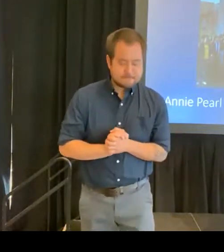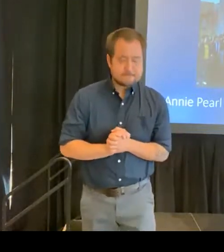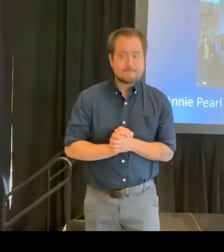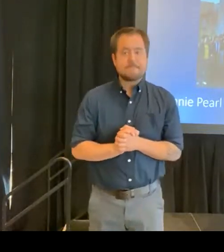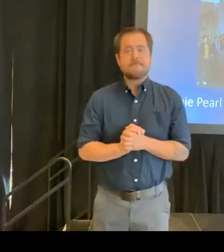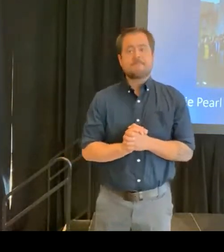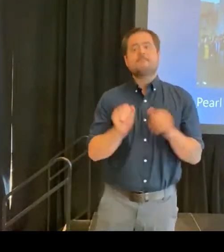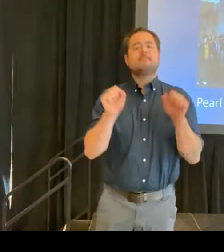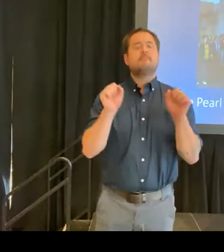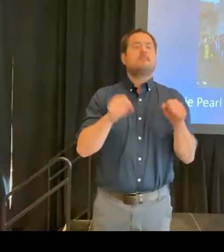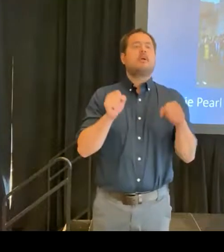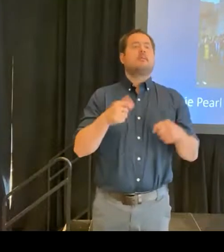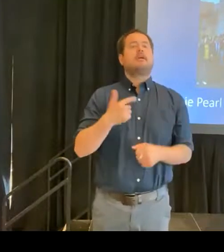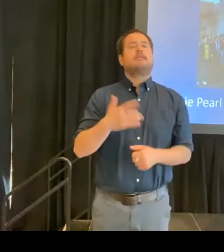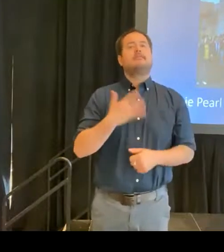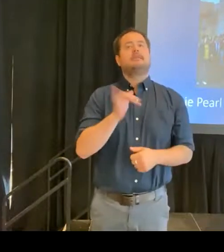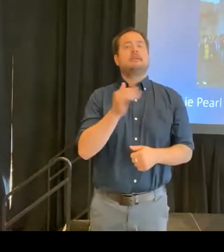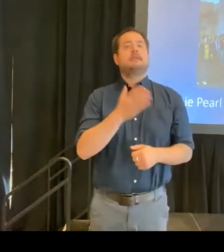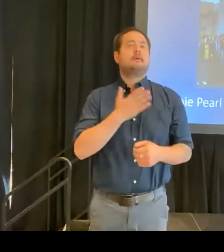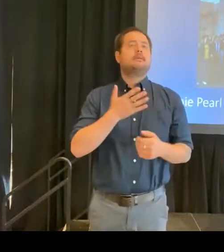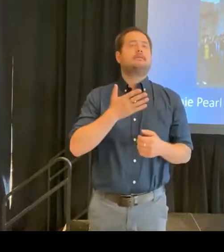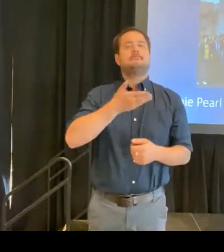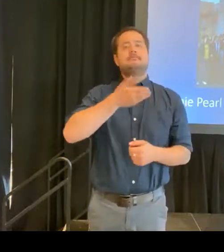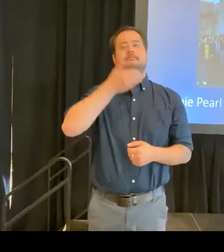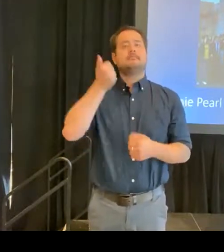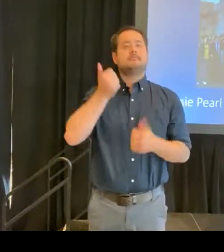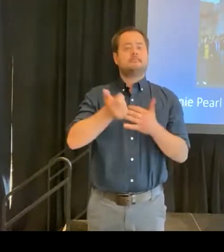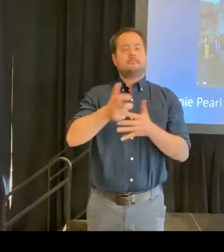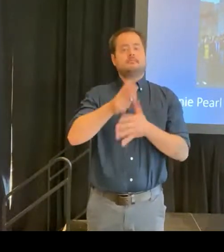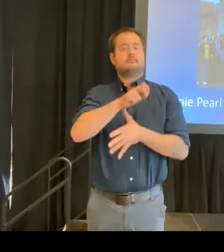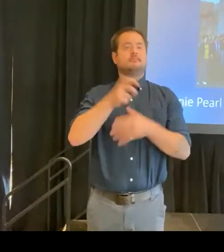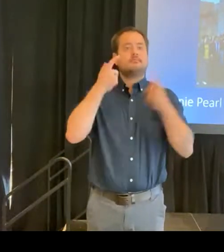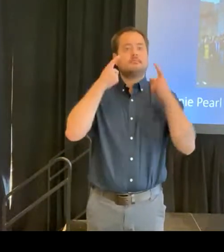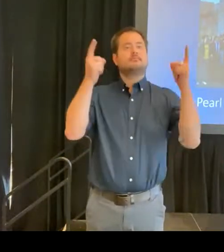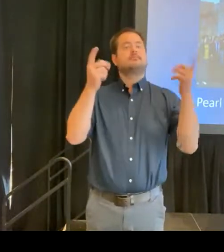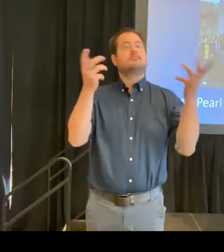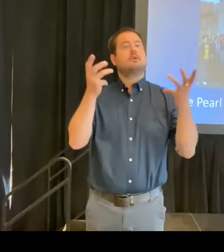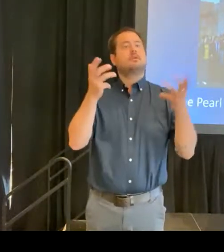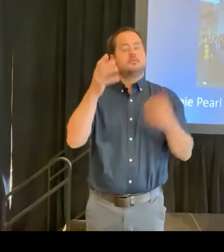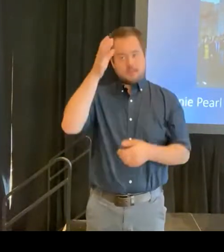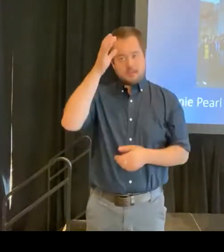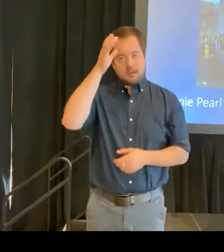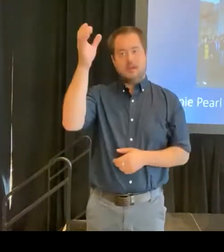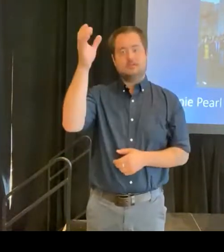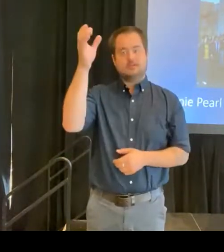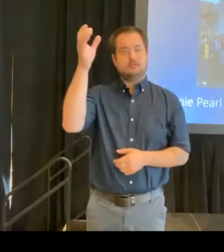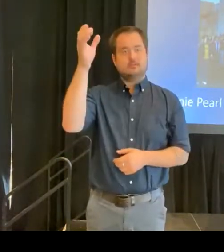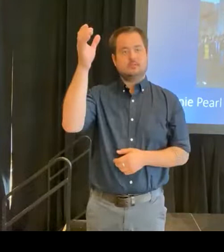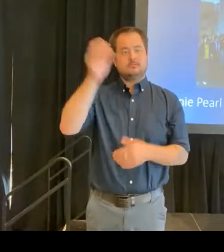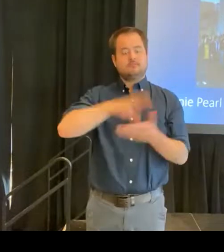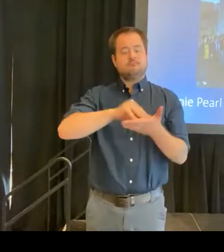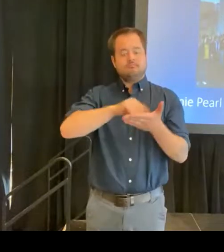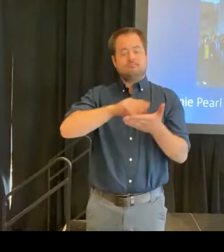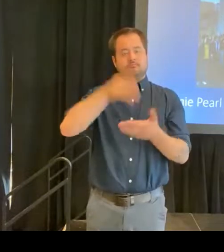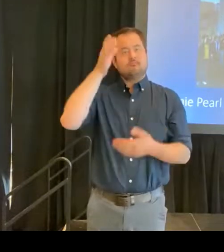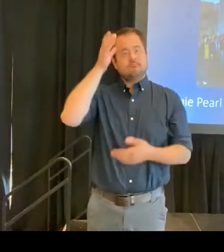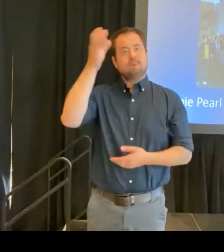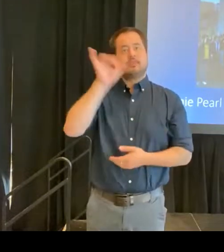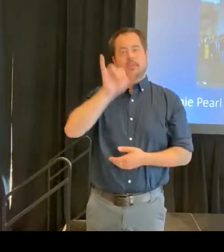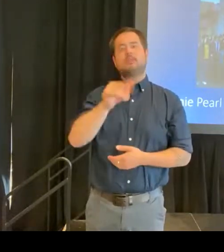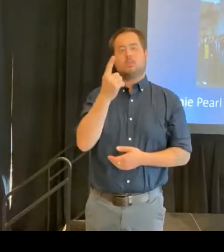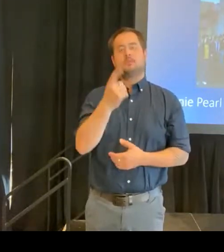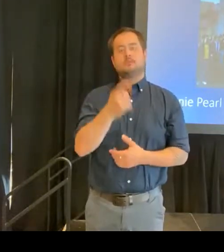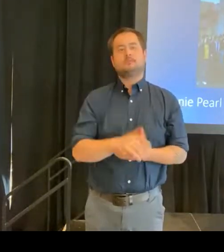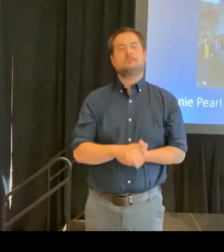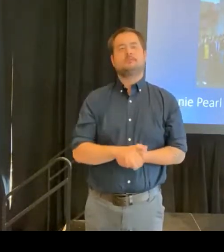probably I feel like my greatest achievement is knowledge. That's one of them.